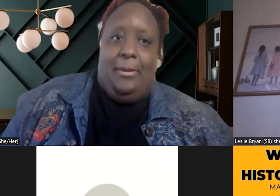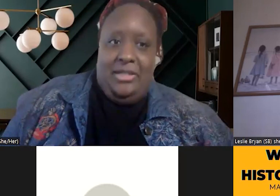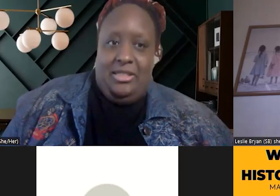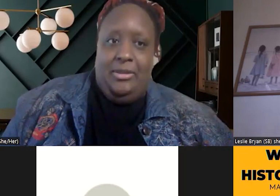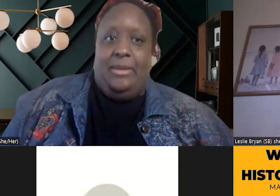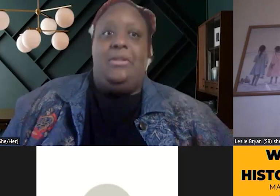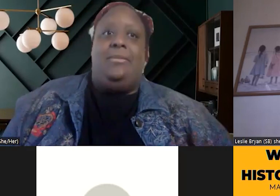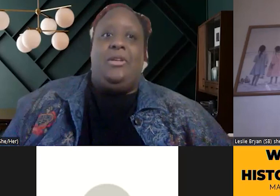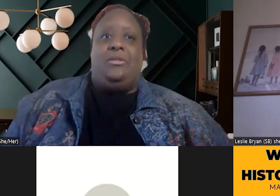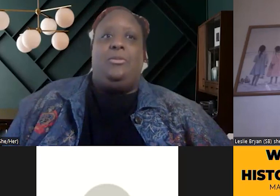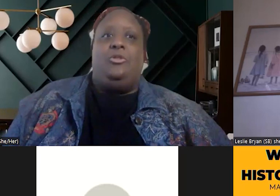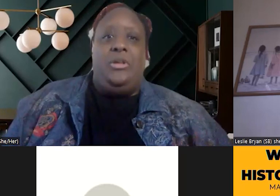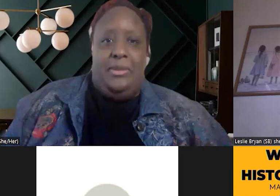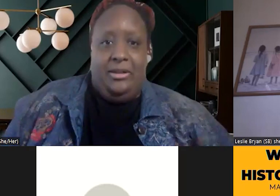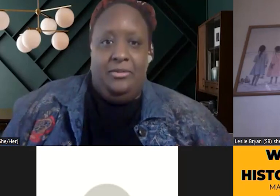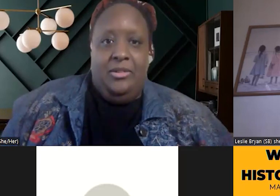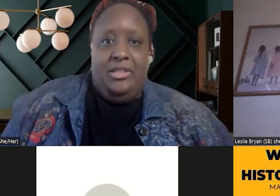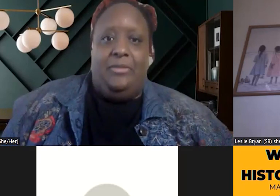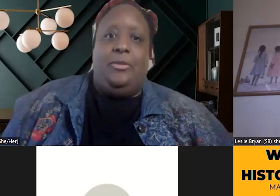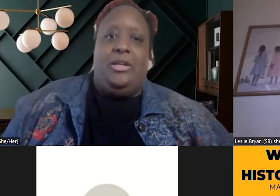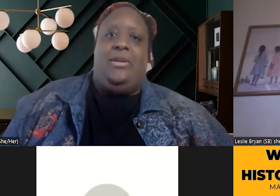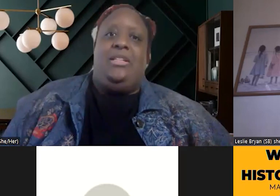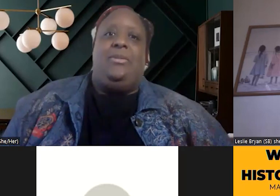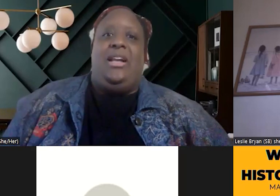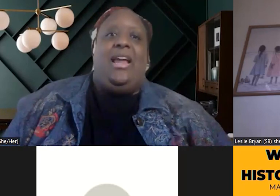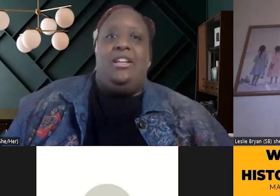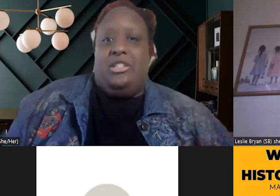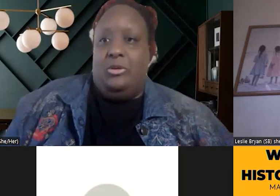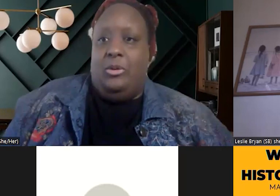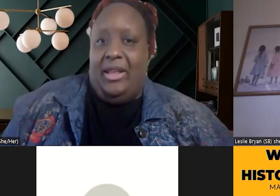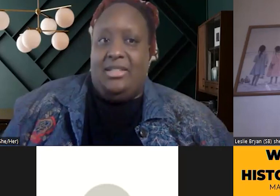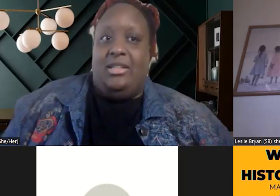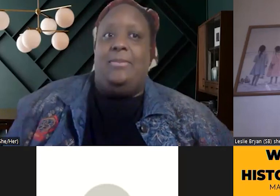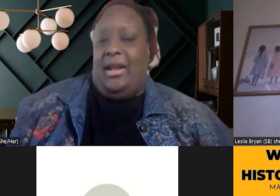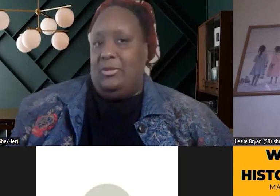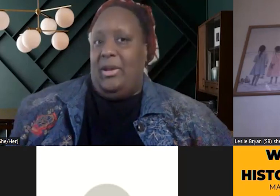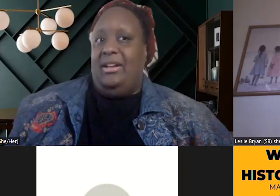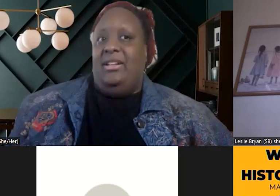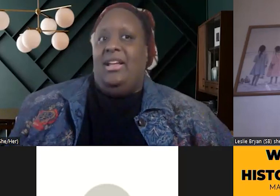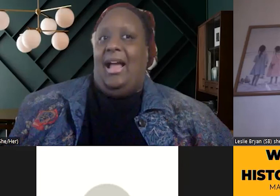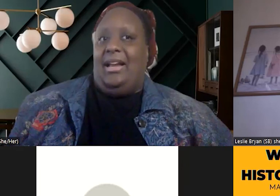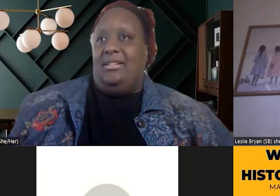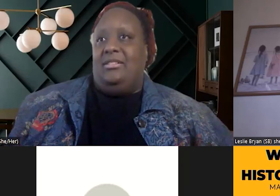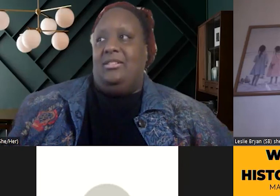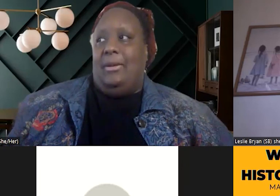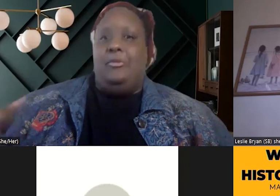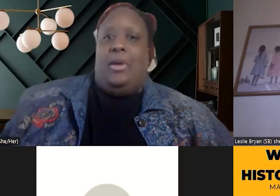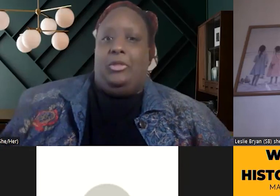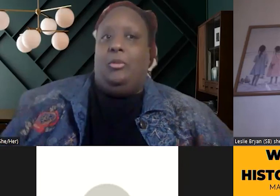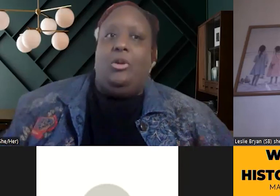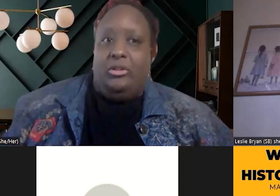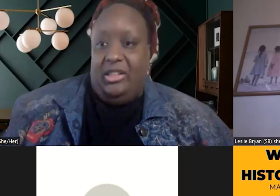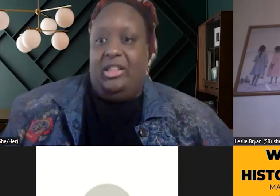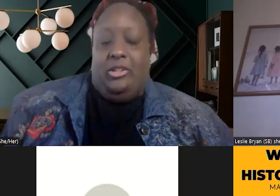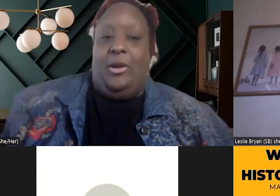upset about my disability. I'm upset because people treat me differently because of my disability. And I can't just ignore that, because it impacts the way I move about